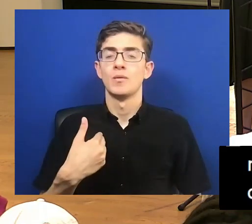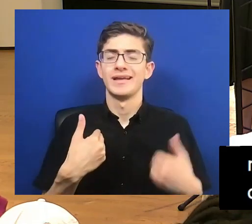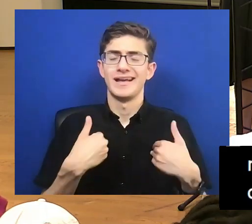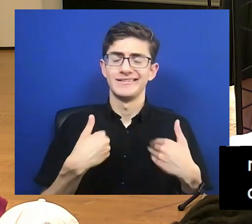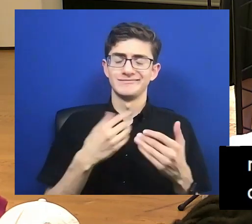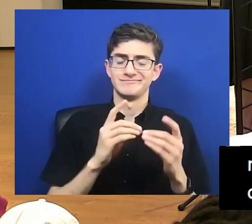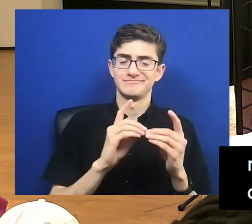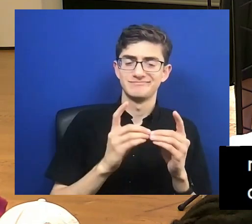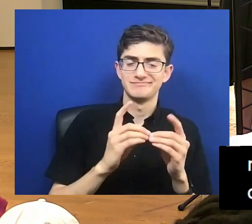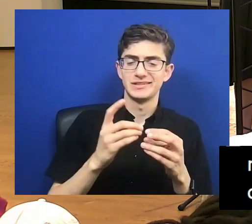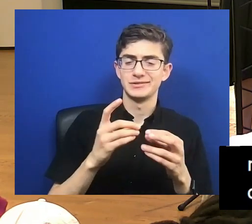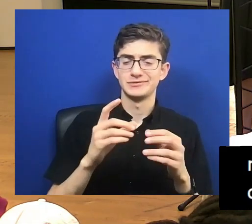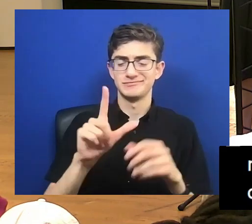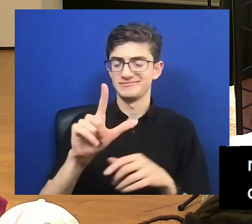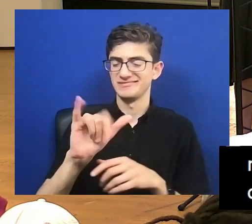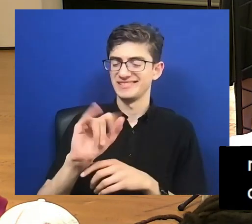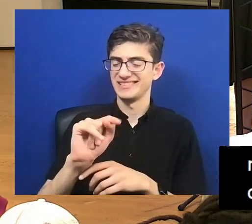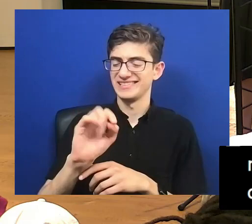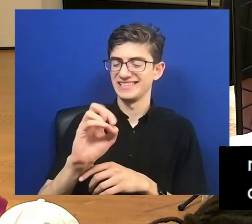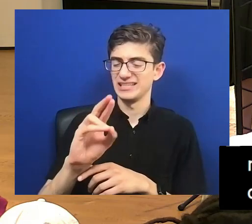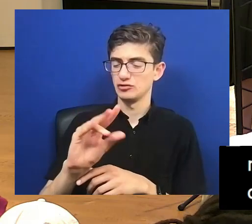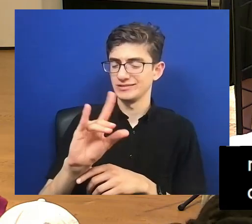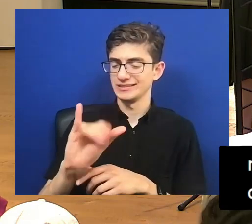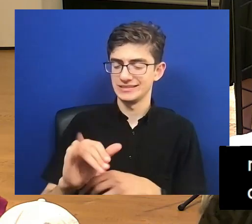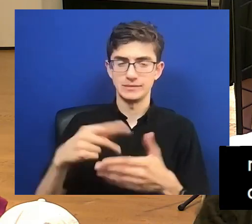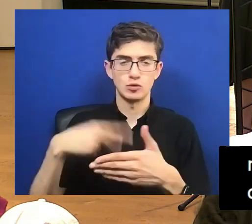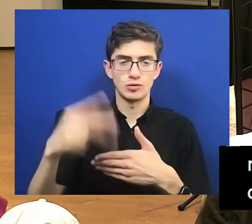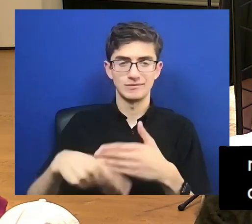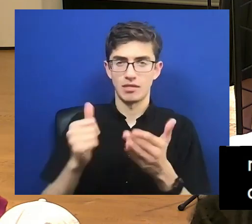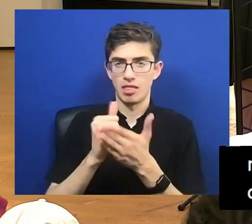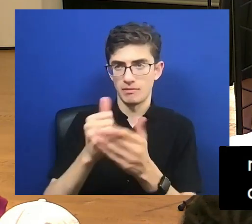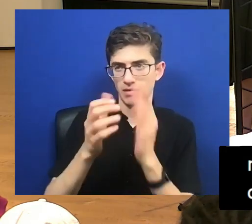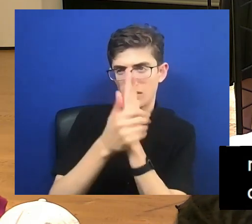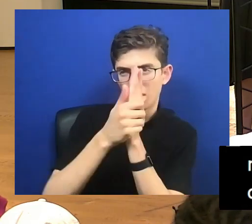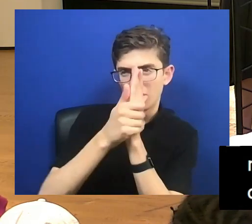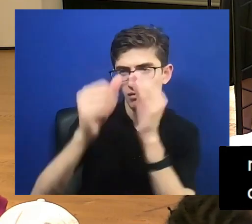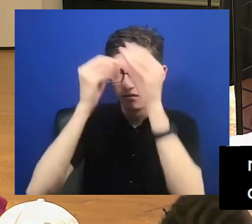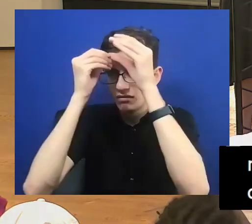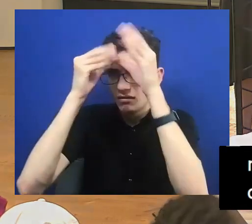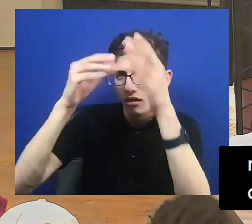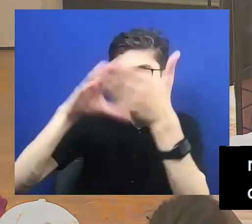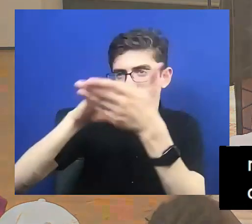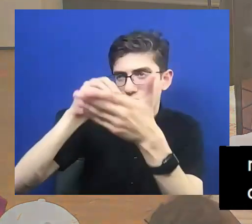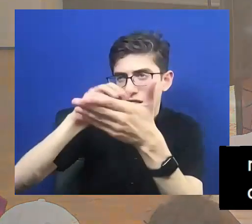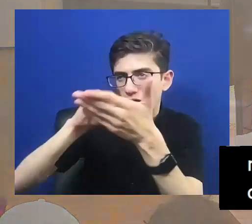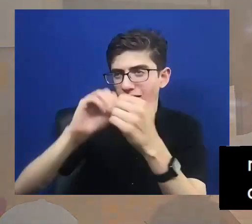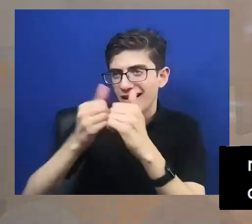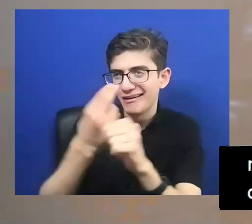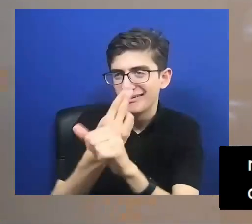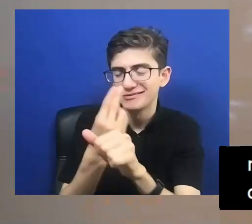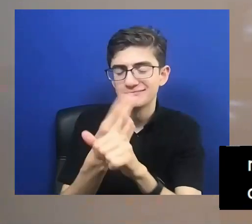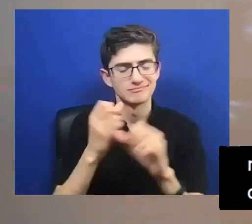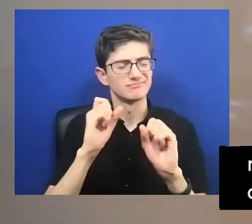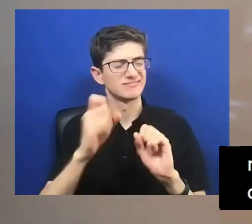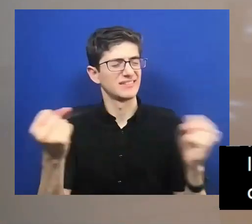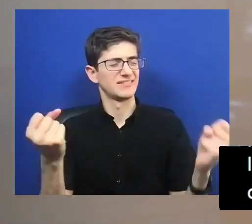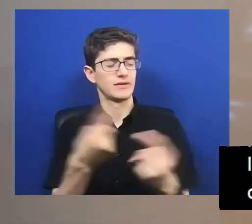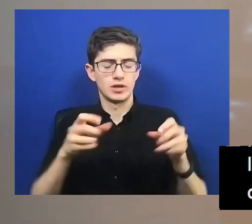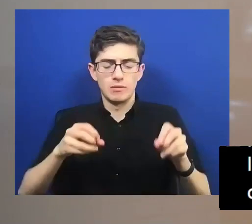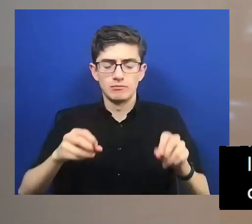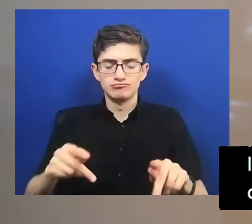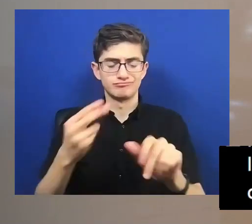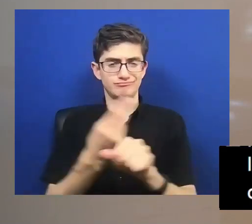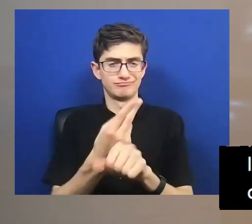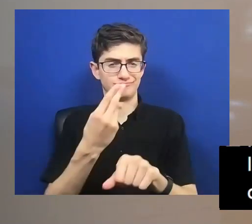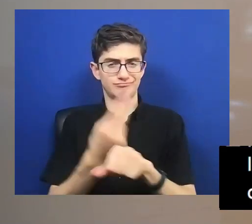and computer access so that everyone has an opportunity to use the internet. We'll also consider